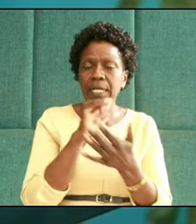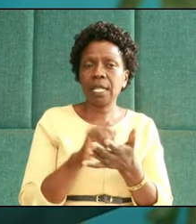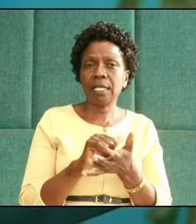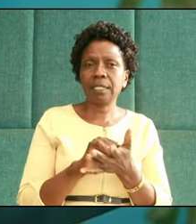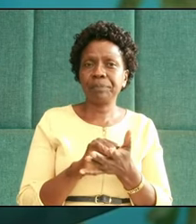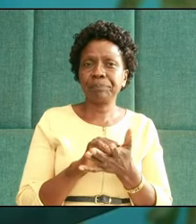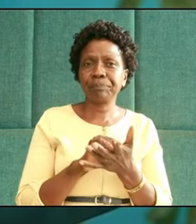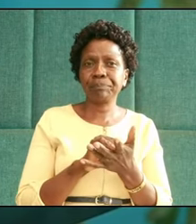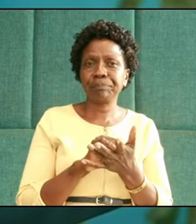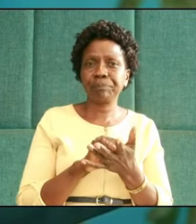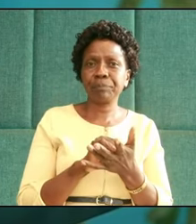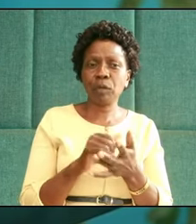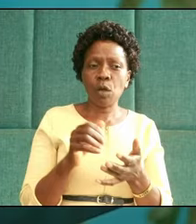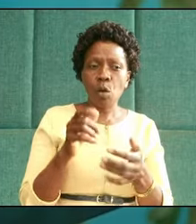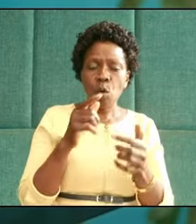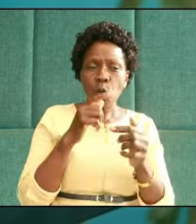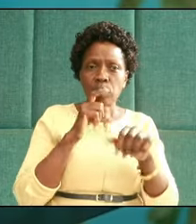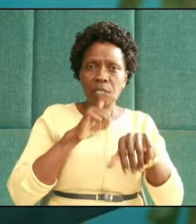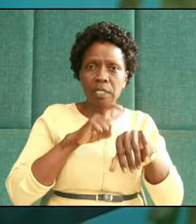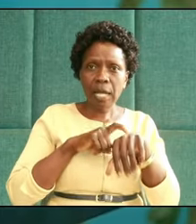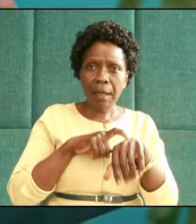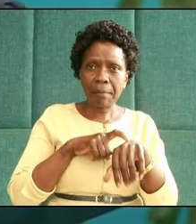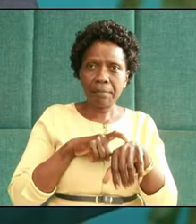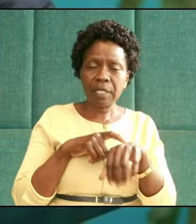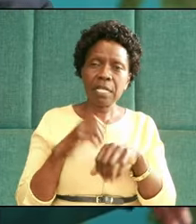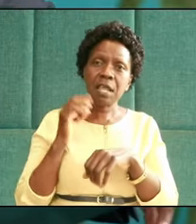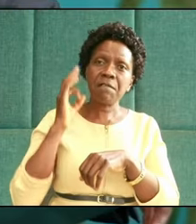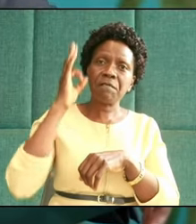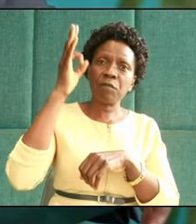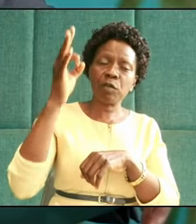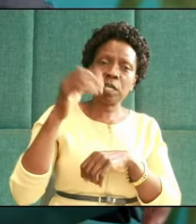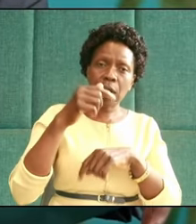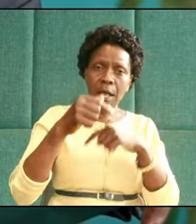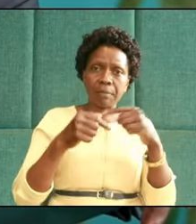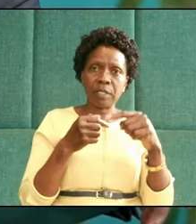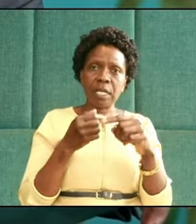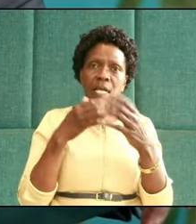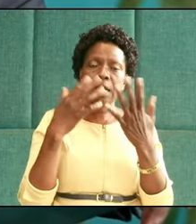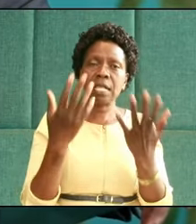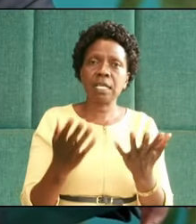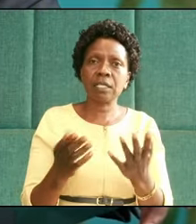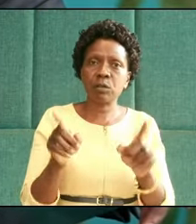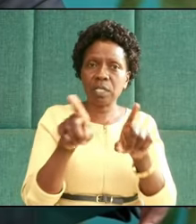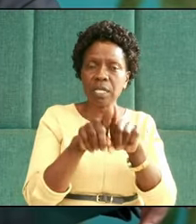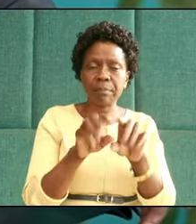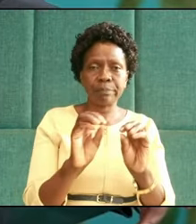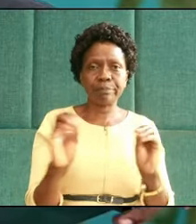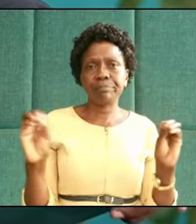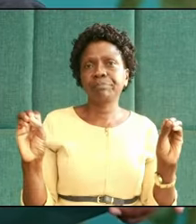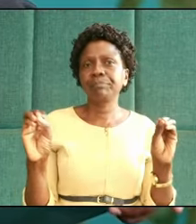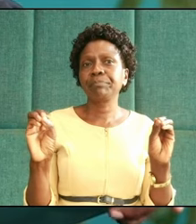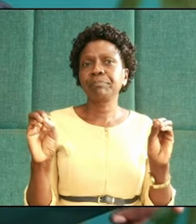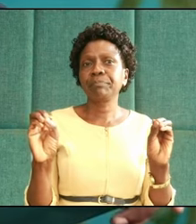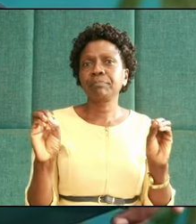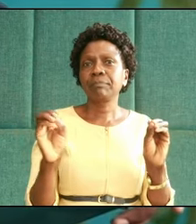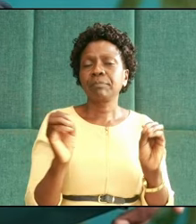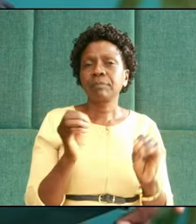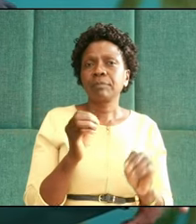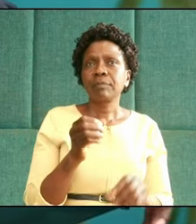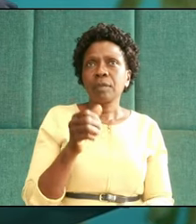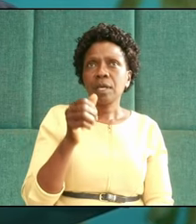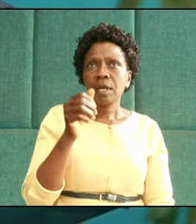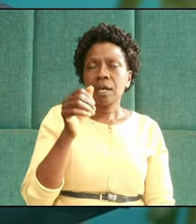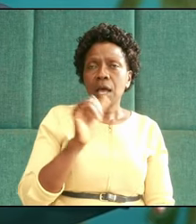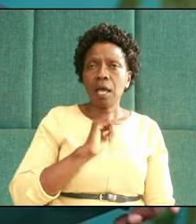that when the future comes, things will not be the same. I remember